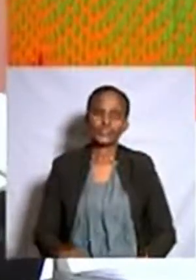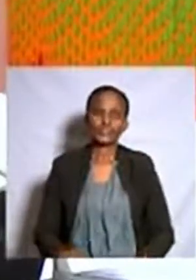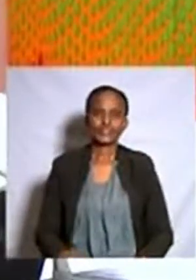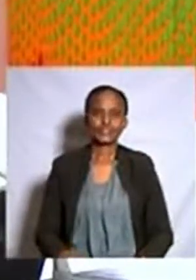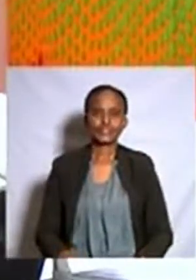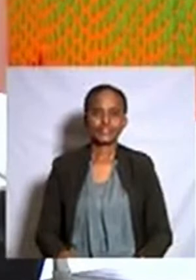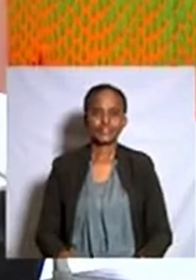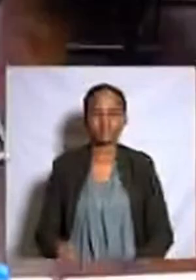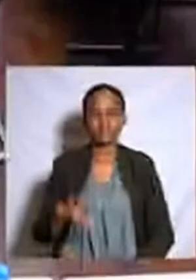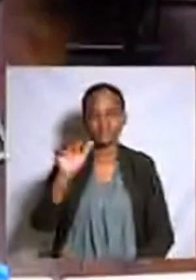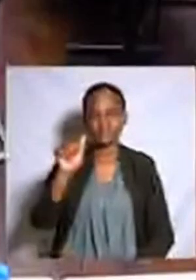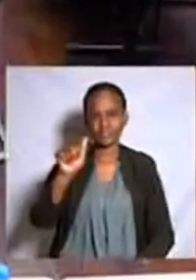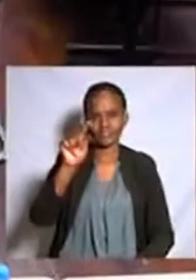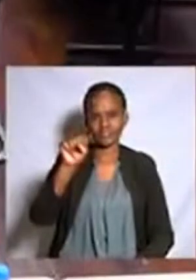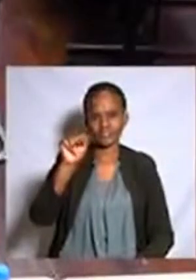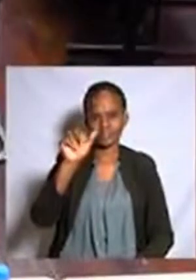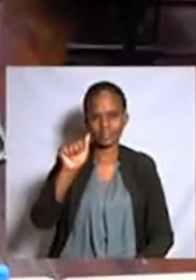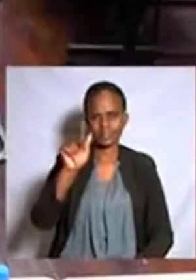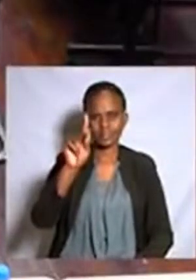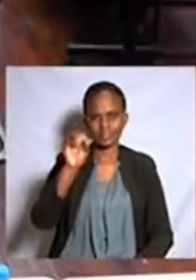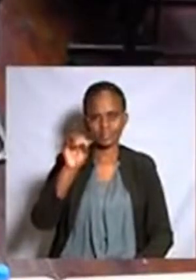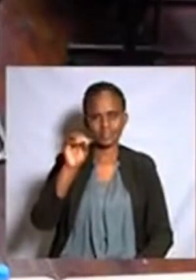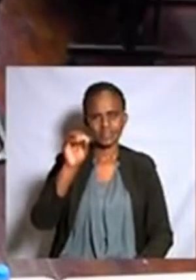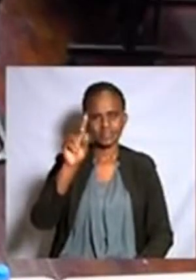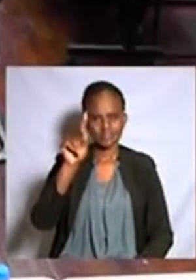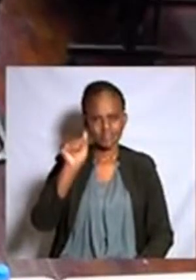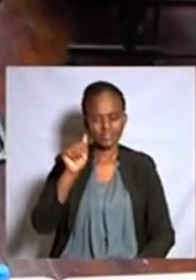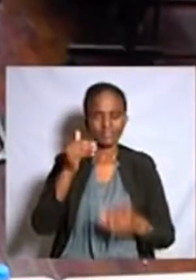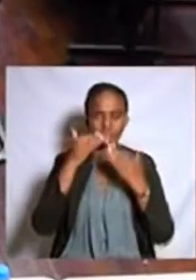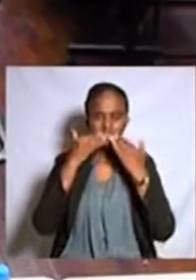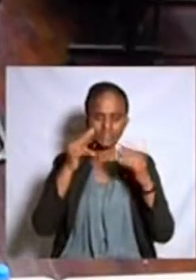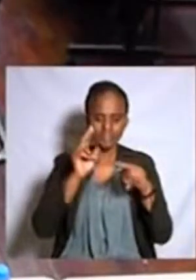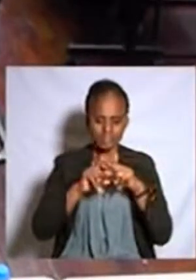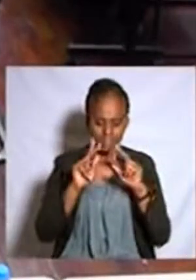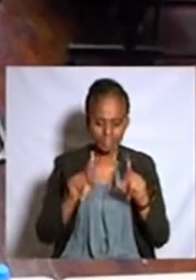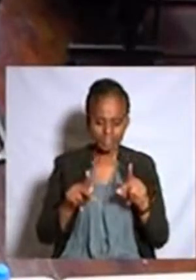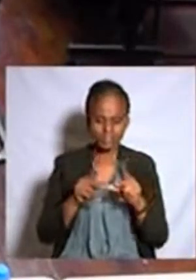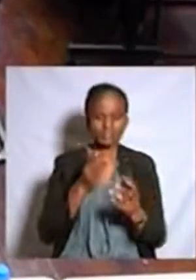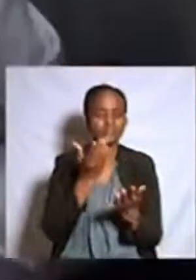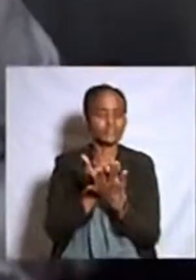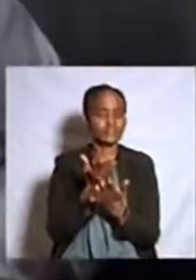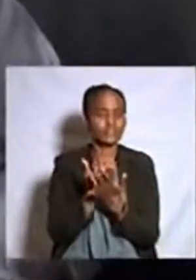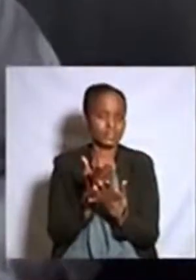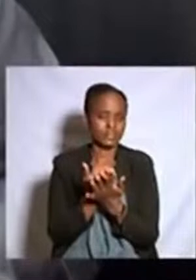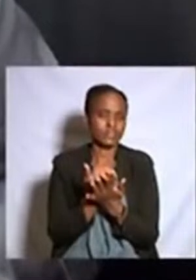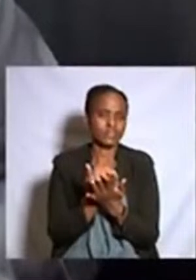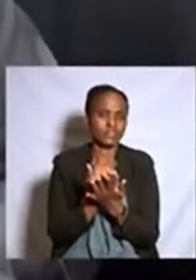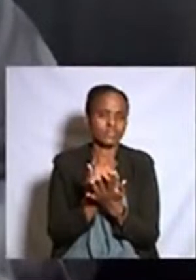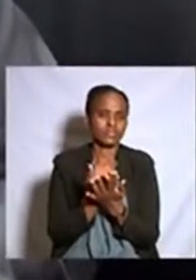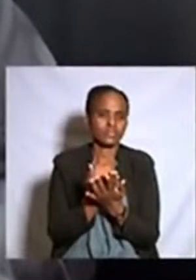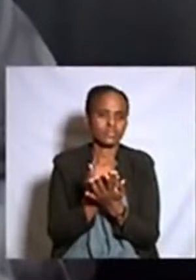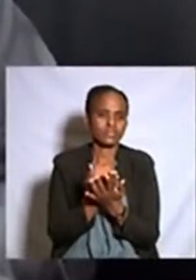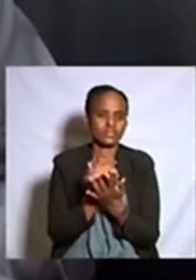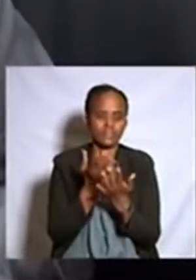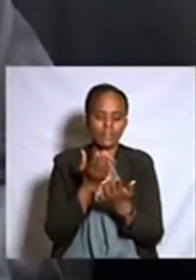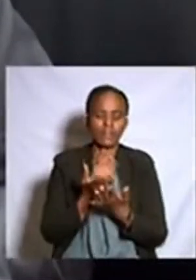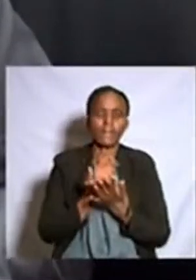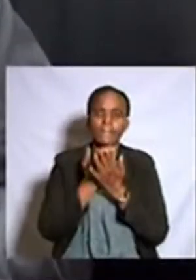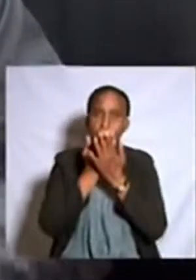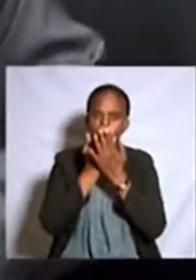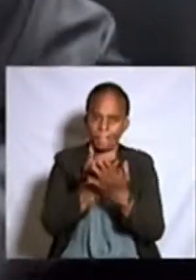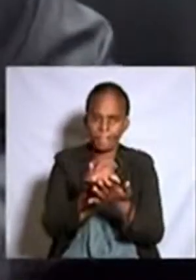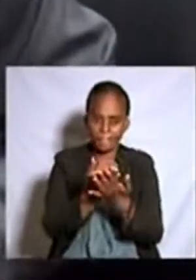Honorable Nakoka. Thank you, Chairperson. So it suggests that the submission